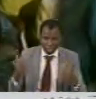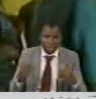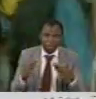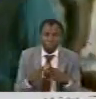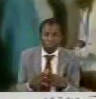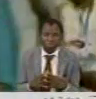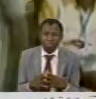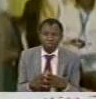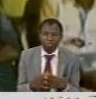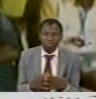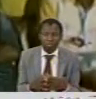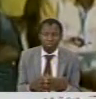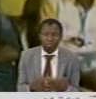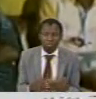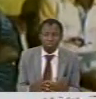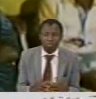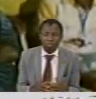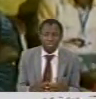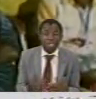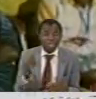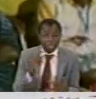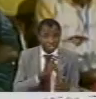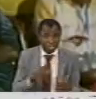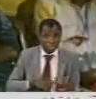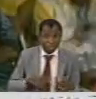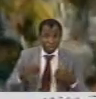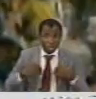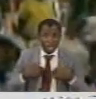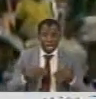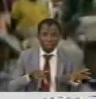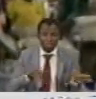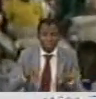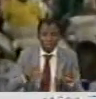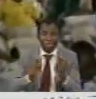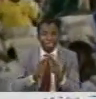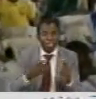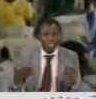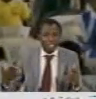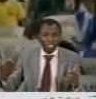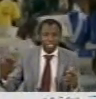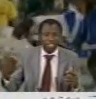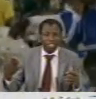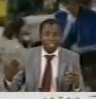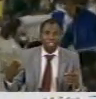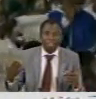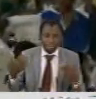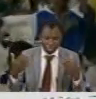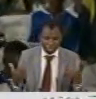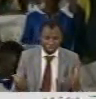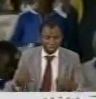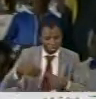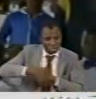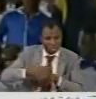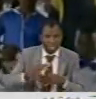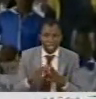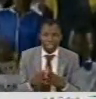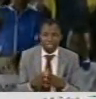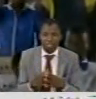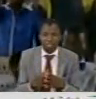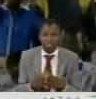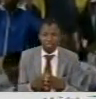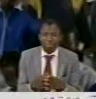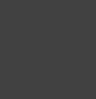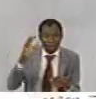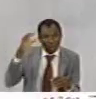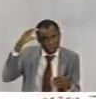out. The Lord has done great things tonight. The Lord has done great things